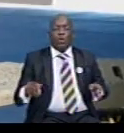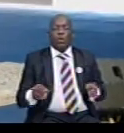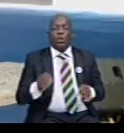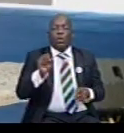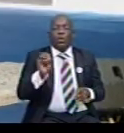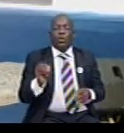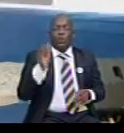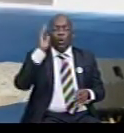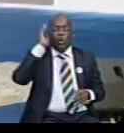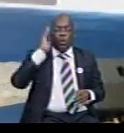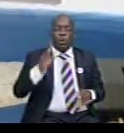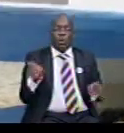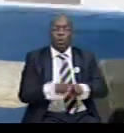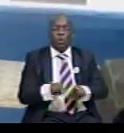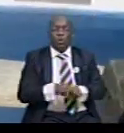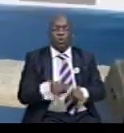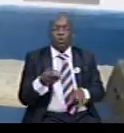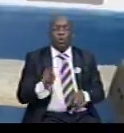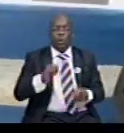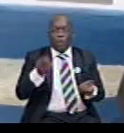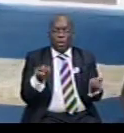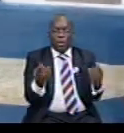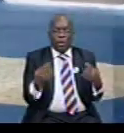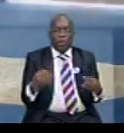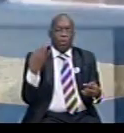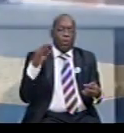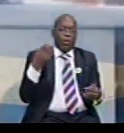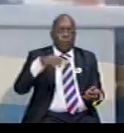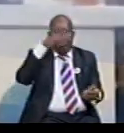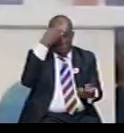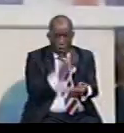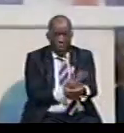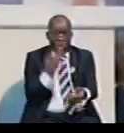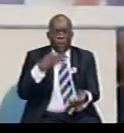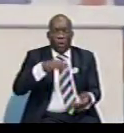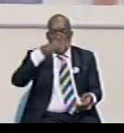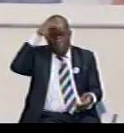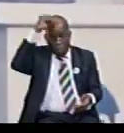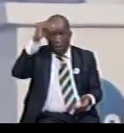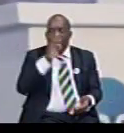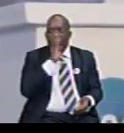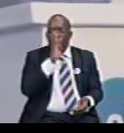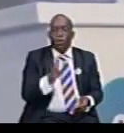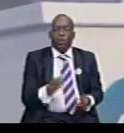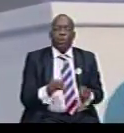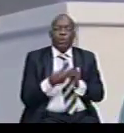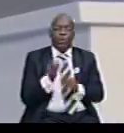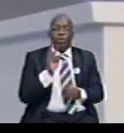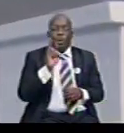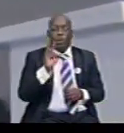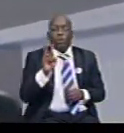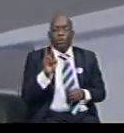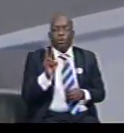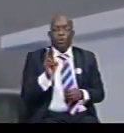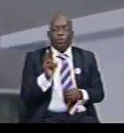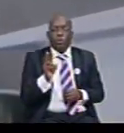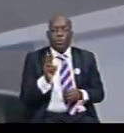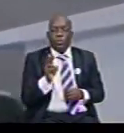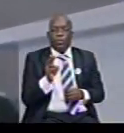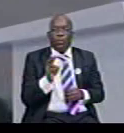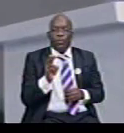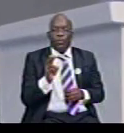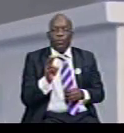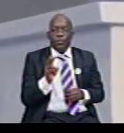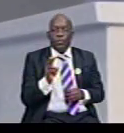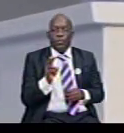also the coming of the Son of Man be. We're looking at number two here. Number two, we're looking at